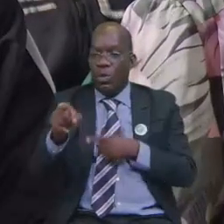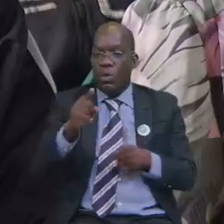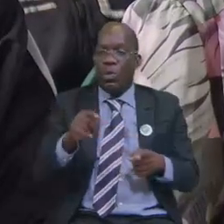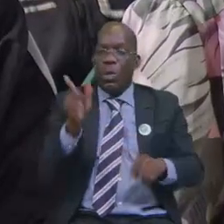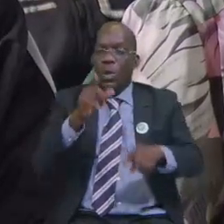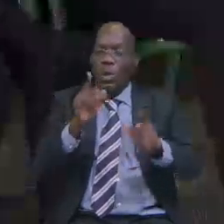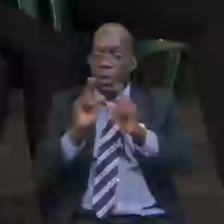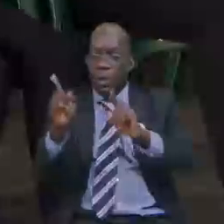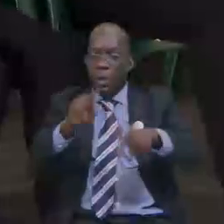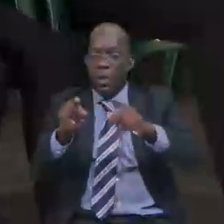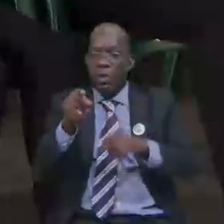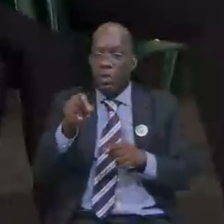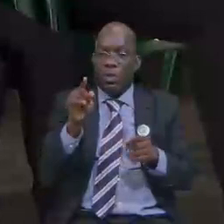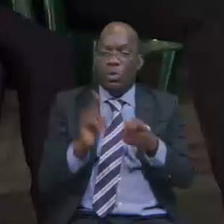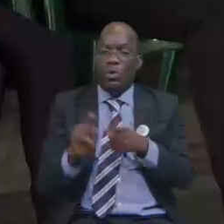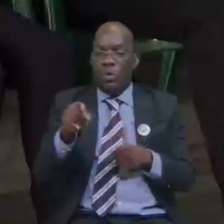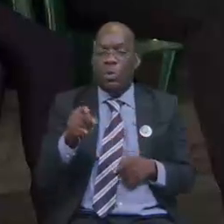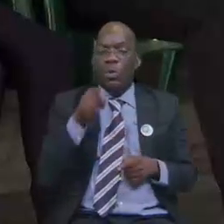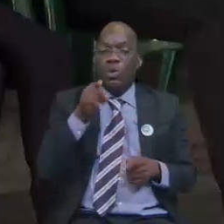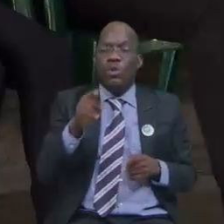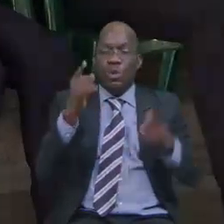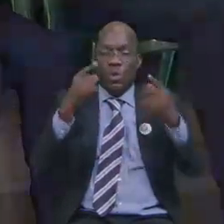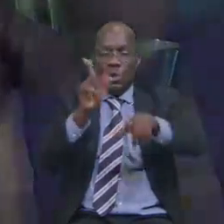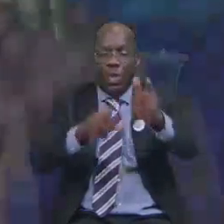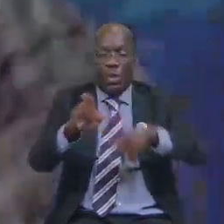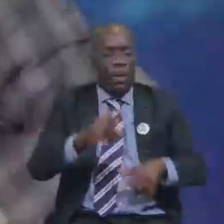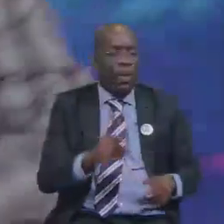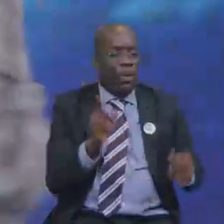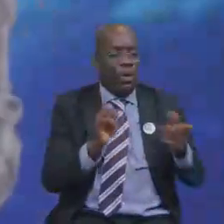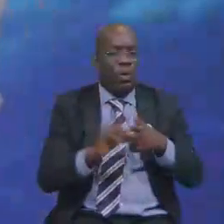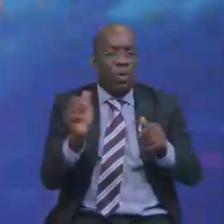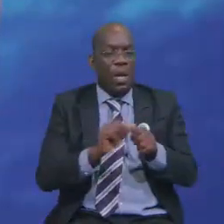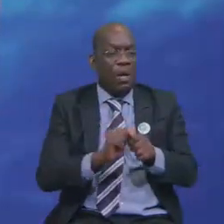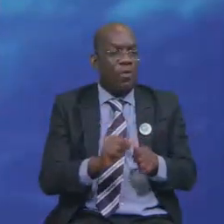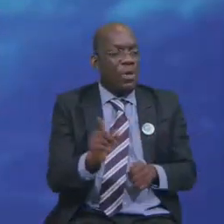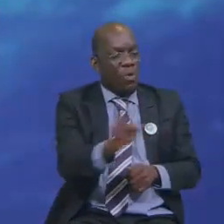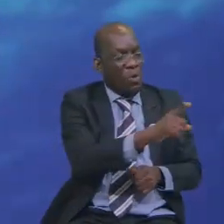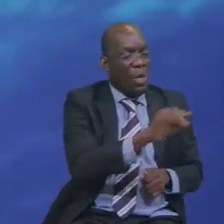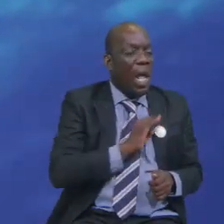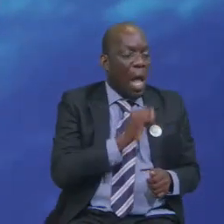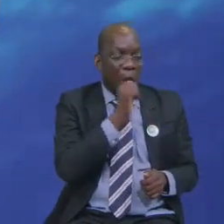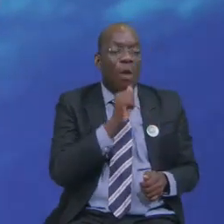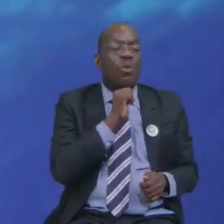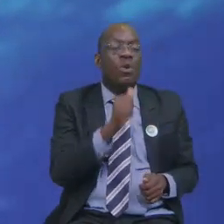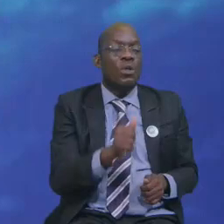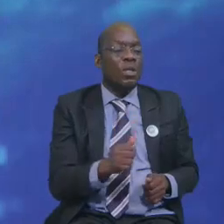talking for you. You announce to everyone, I am no more a loafer.